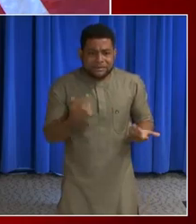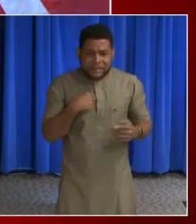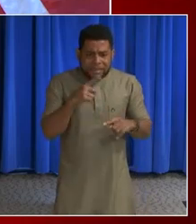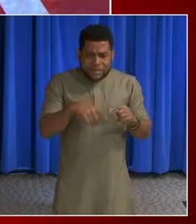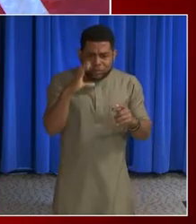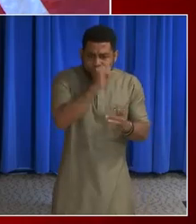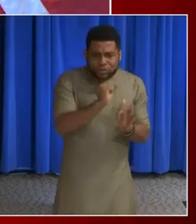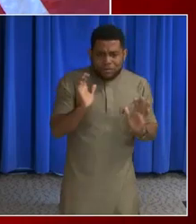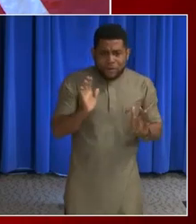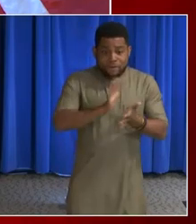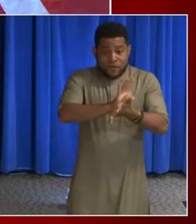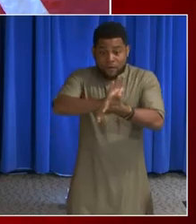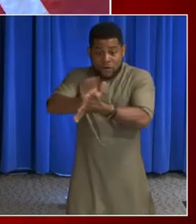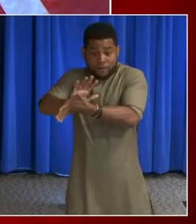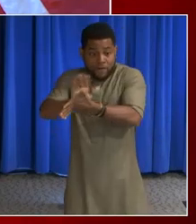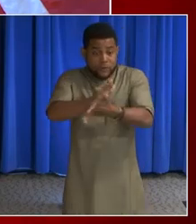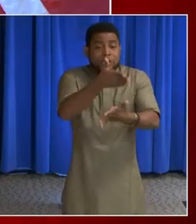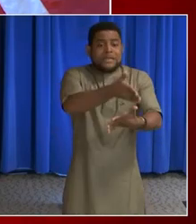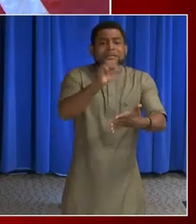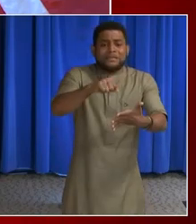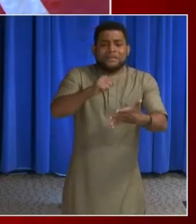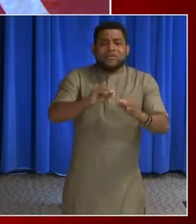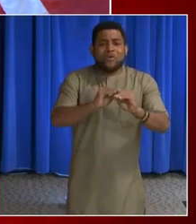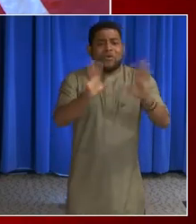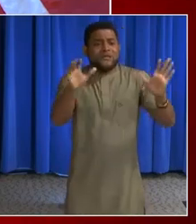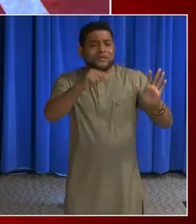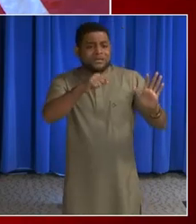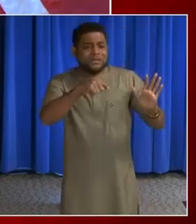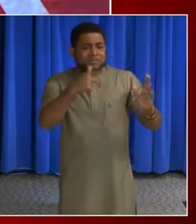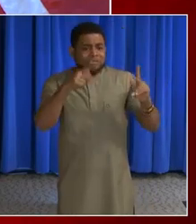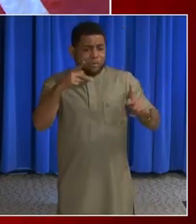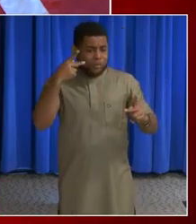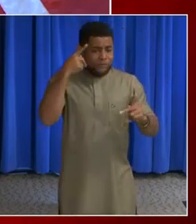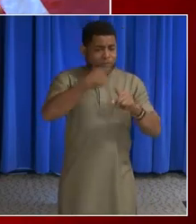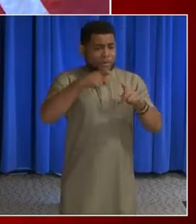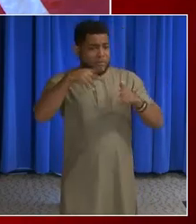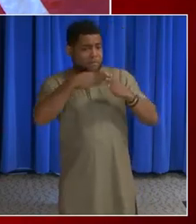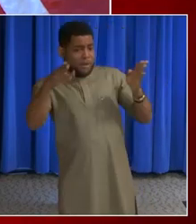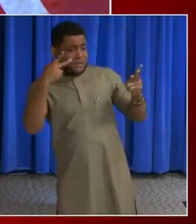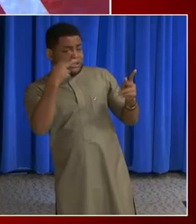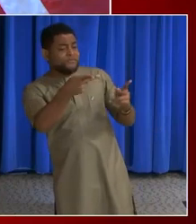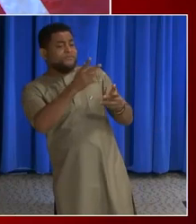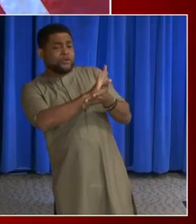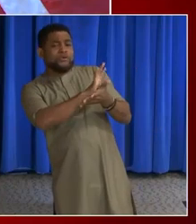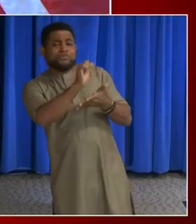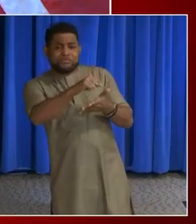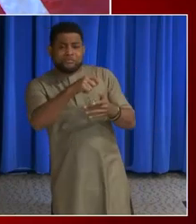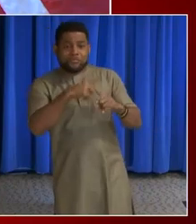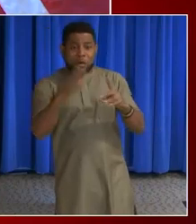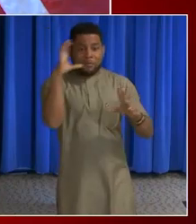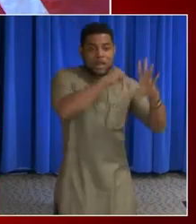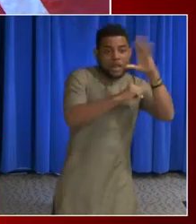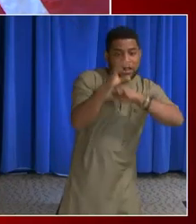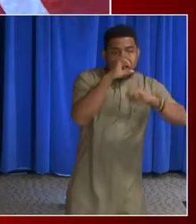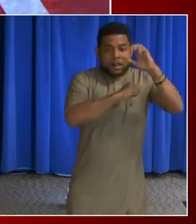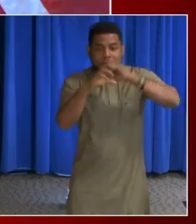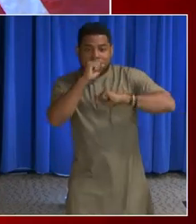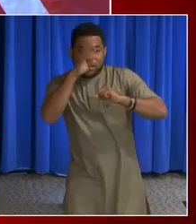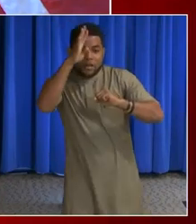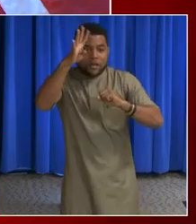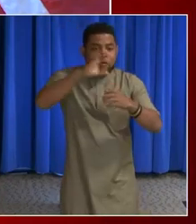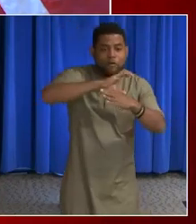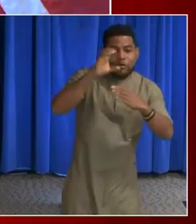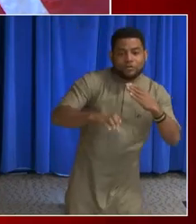The video is what it is. Members of the public will see that same video and make 100 different conclusions on that. But I think we have to allow